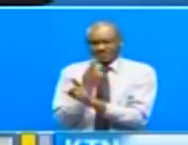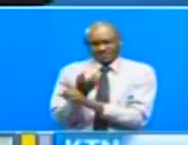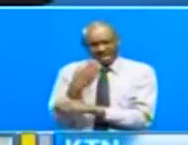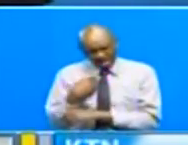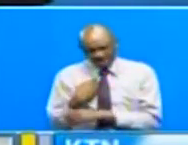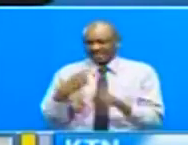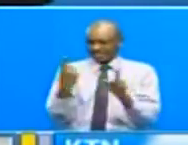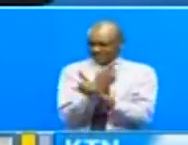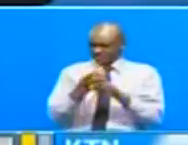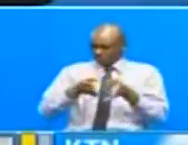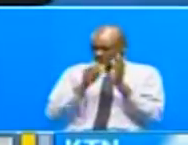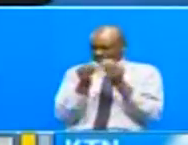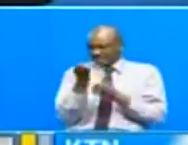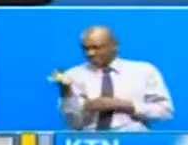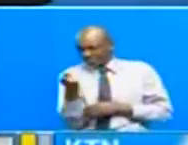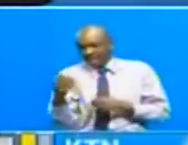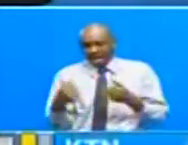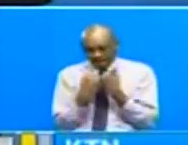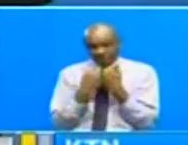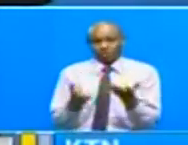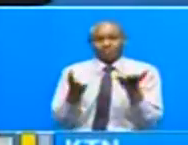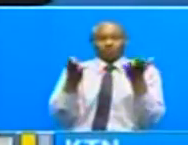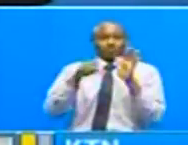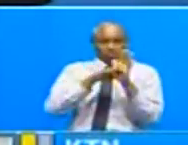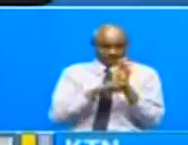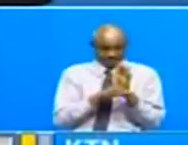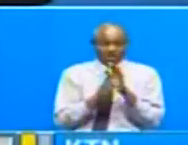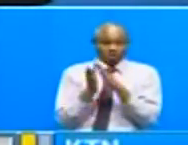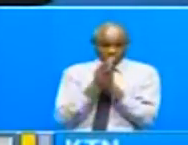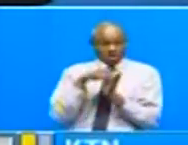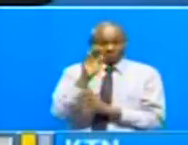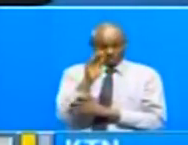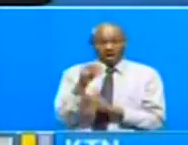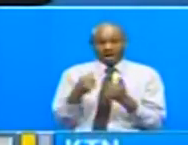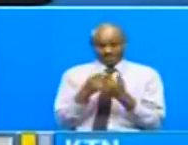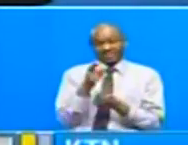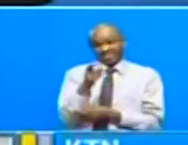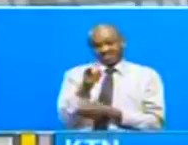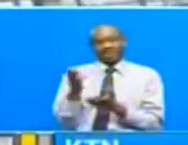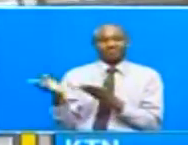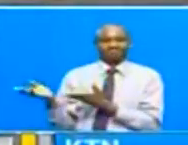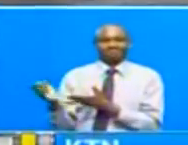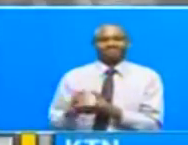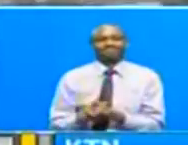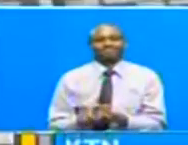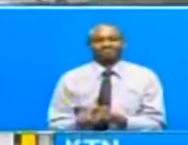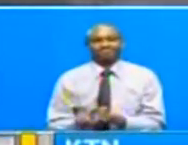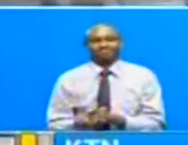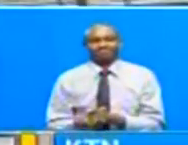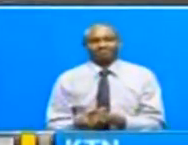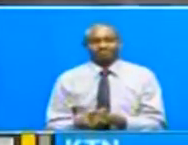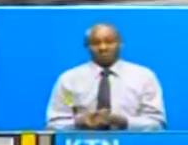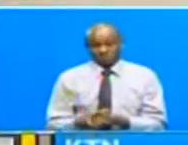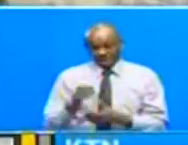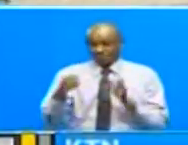irregular dealings in the wake of an ongoing restructuring program. Charles Gitonga reports on this story. The